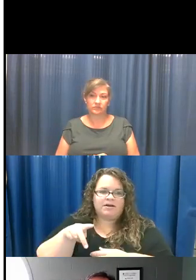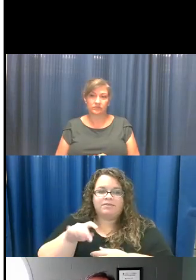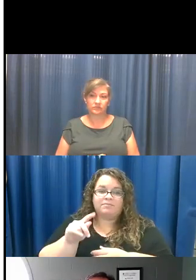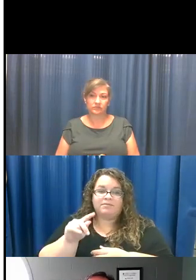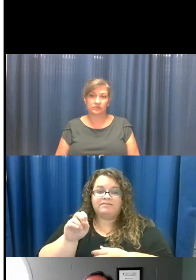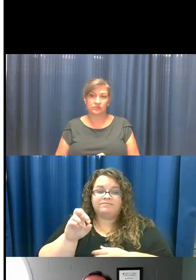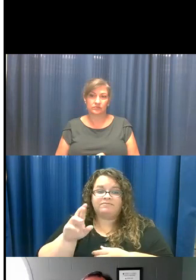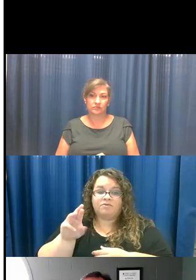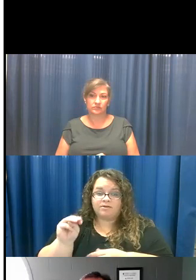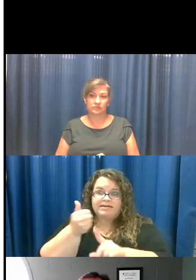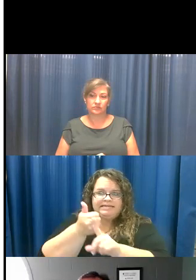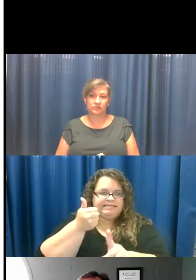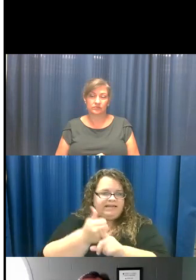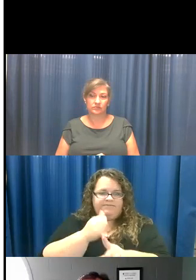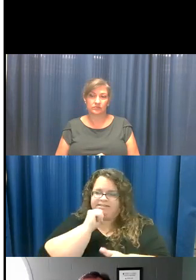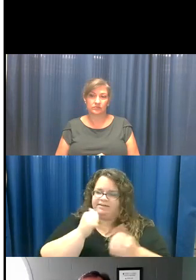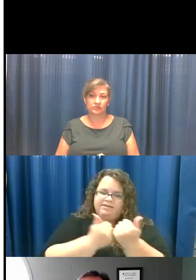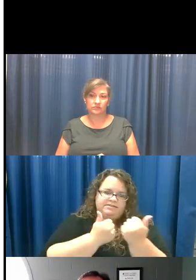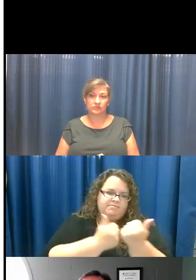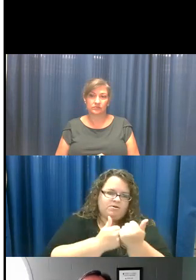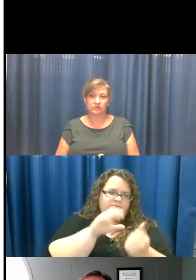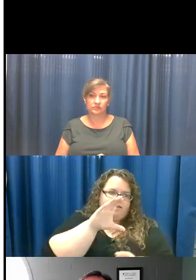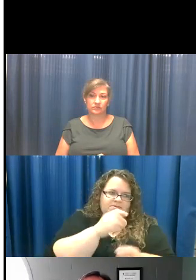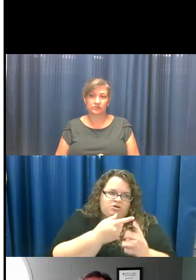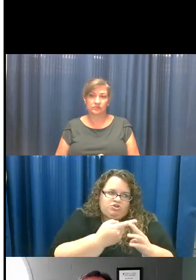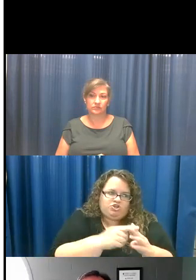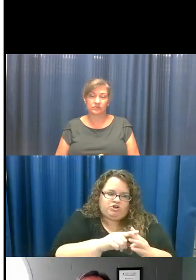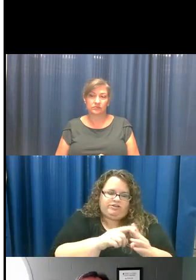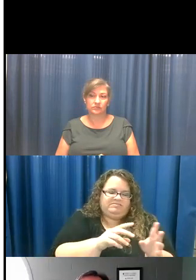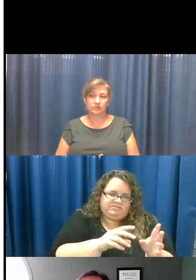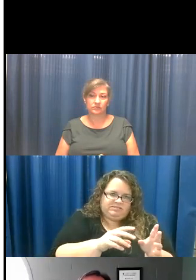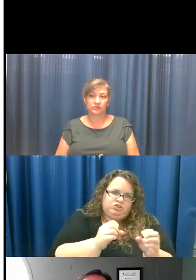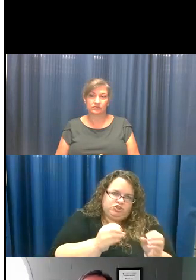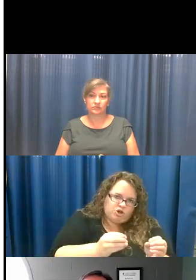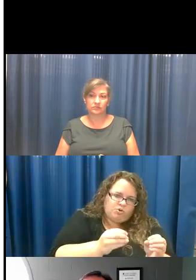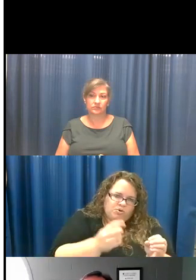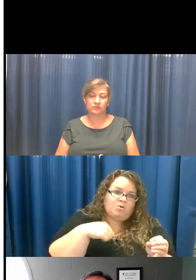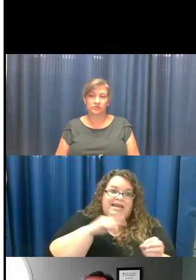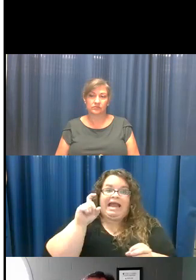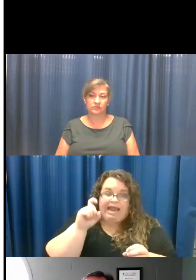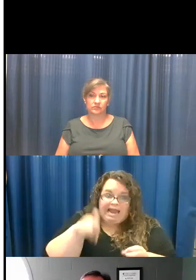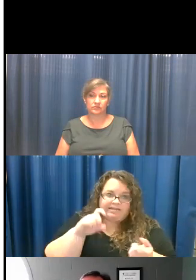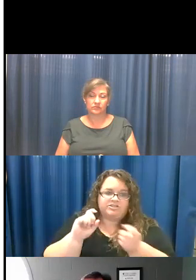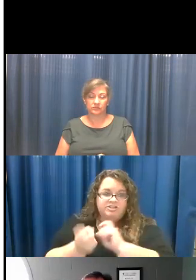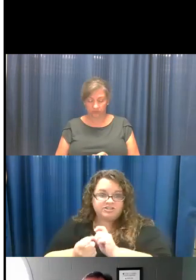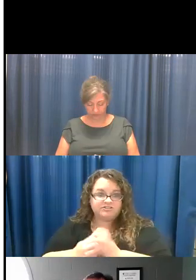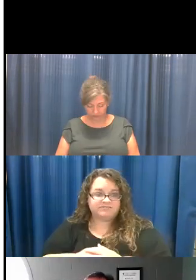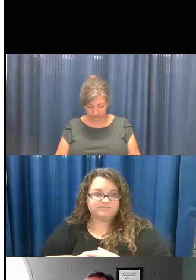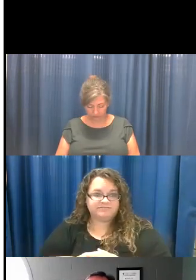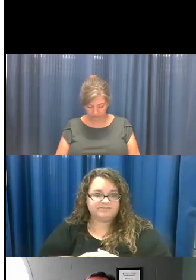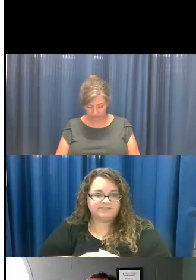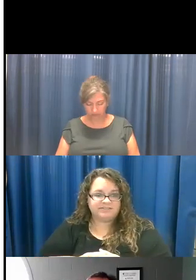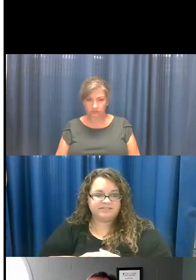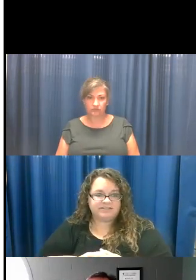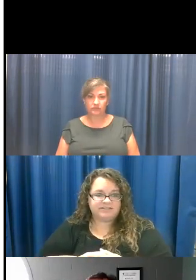no longer being supported by the company that put that out. So we really had to make some changes. I'm loving the